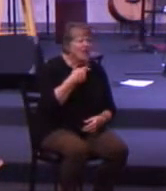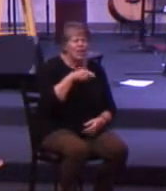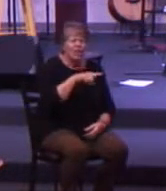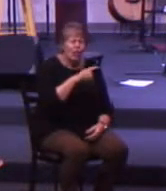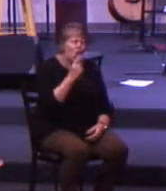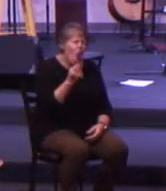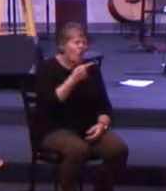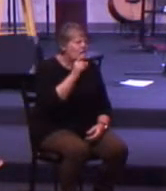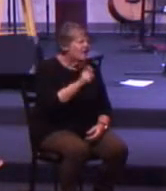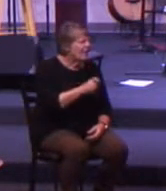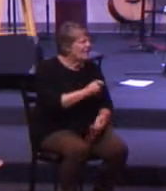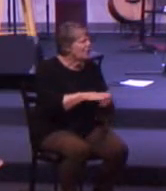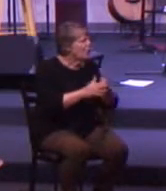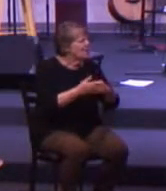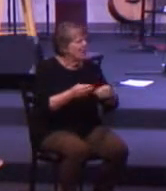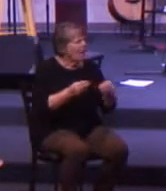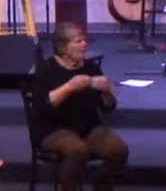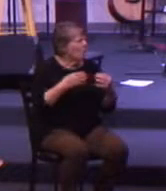stronger.